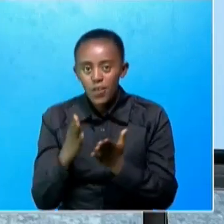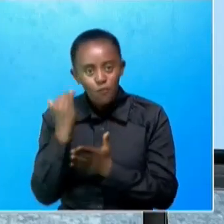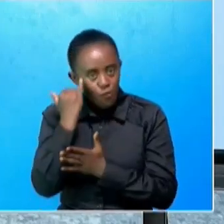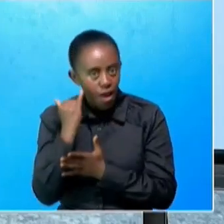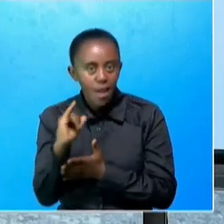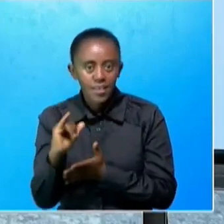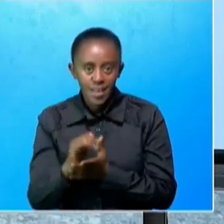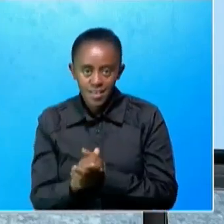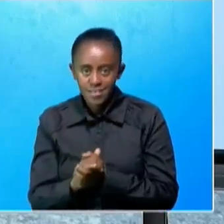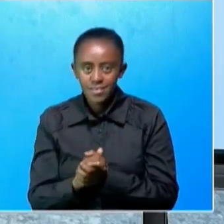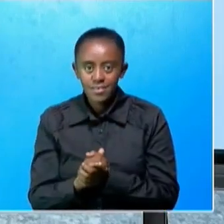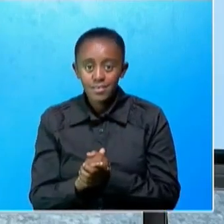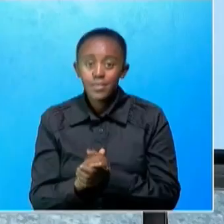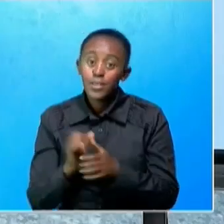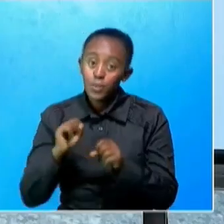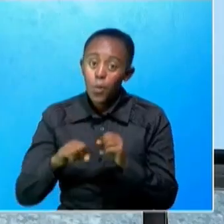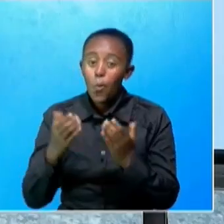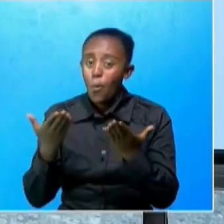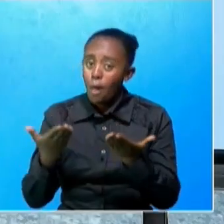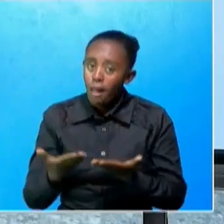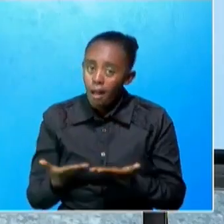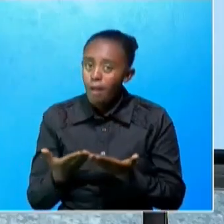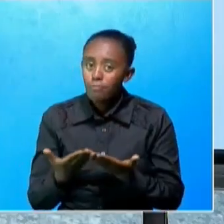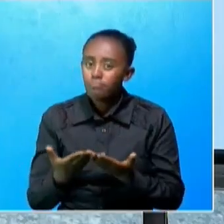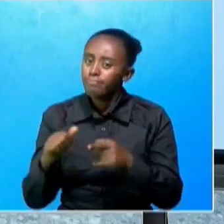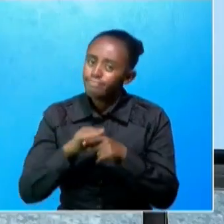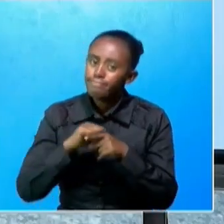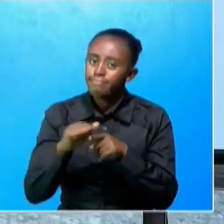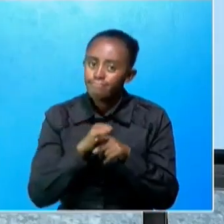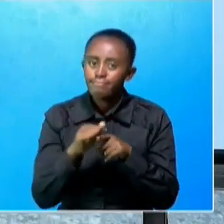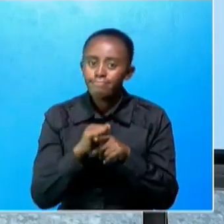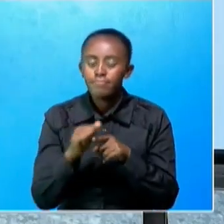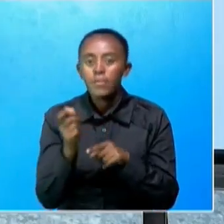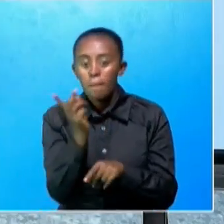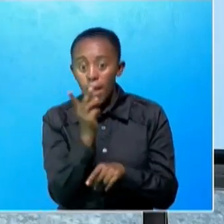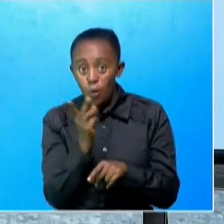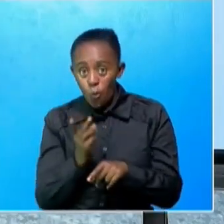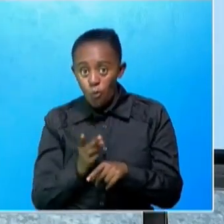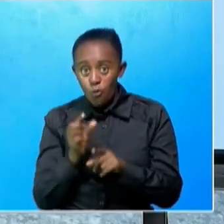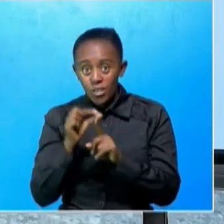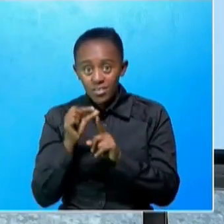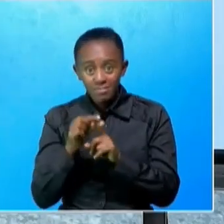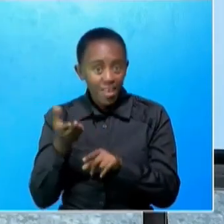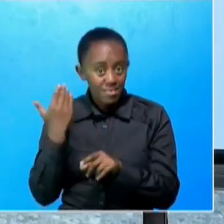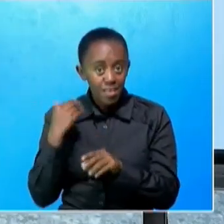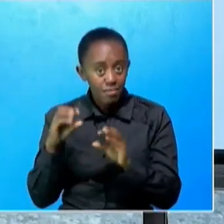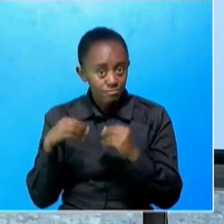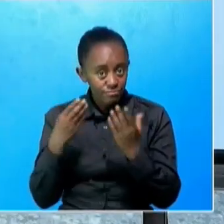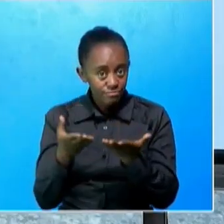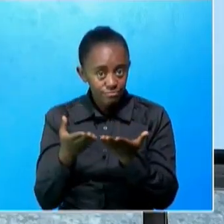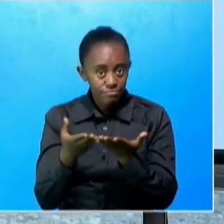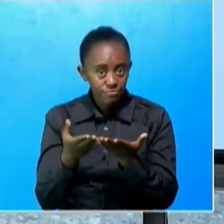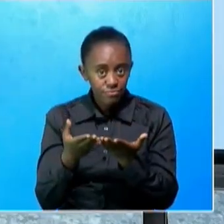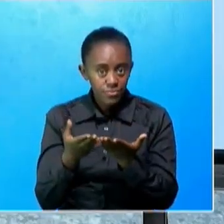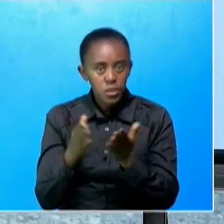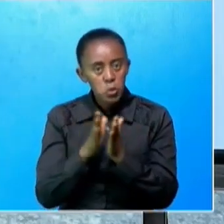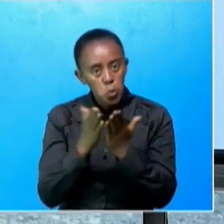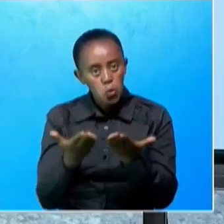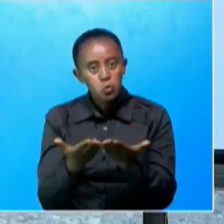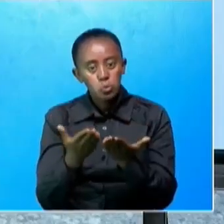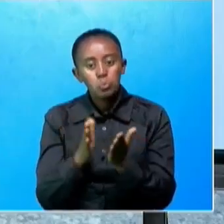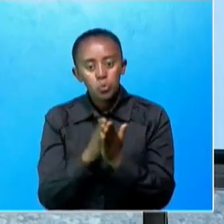ideas. So you are welcome to practice some of the pair of words that you have taken in your notebook and